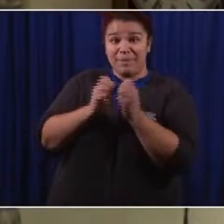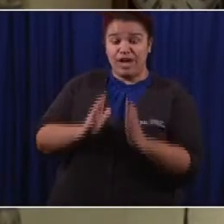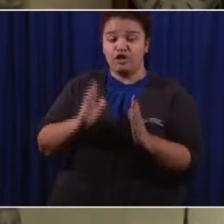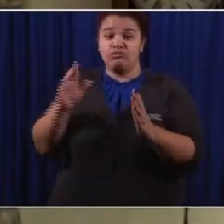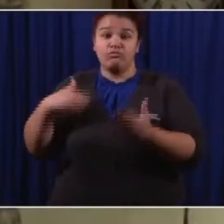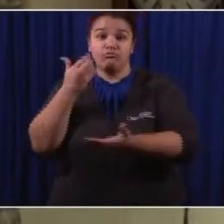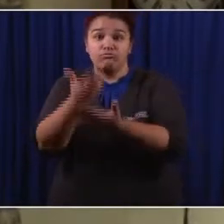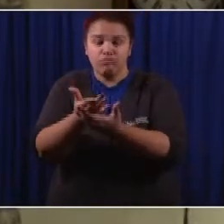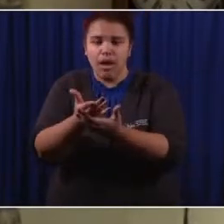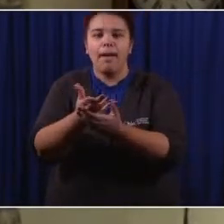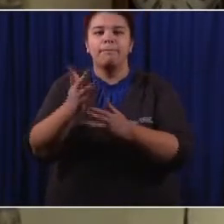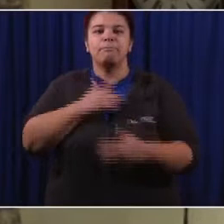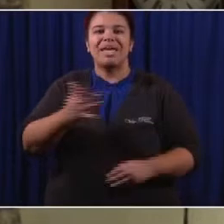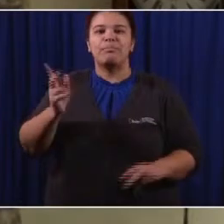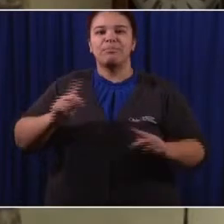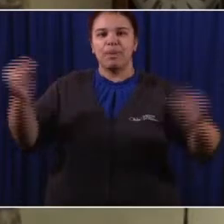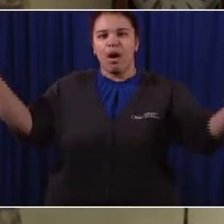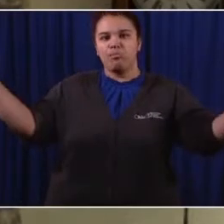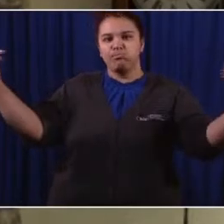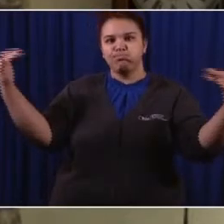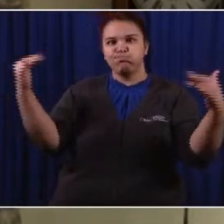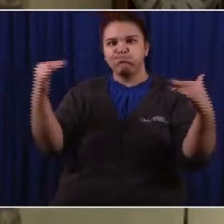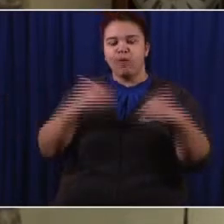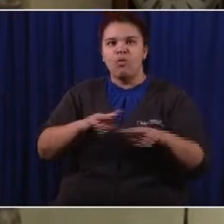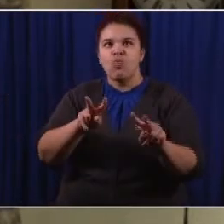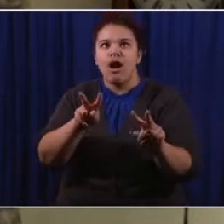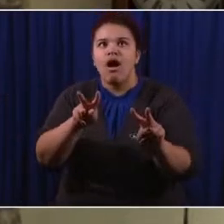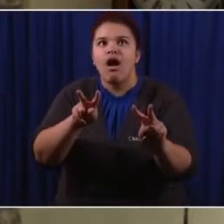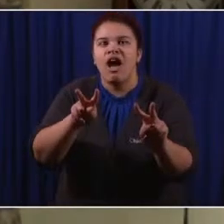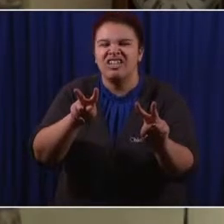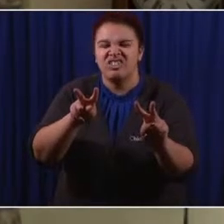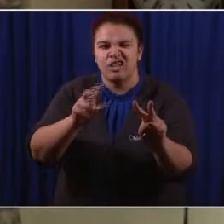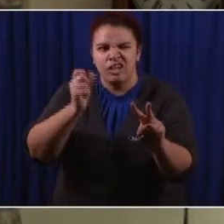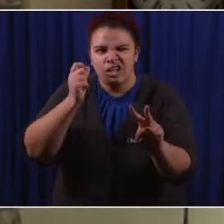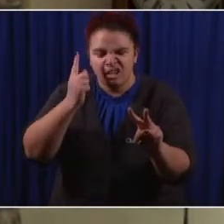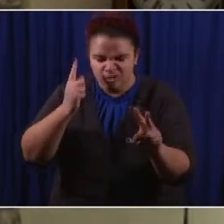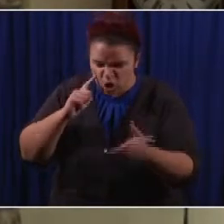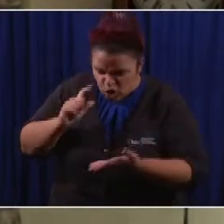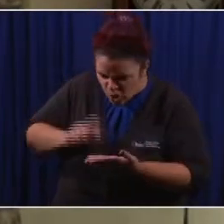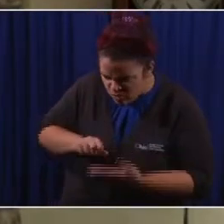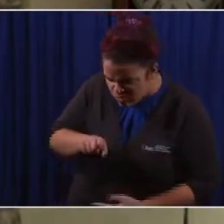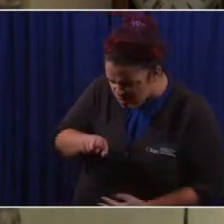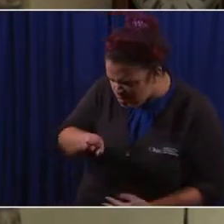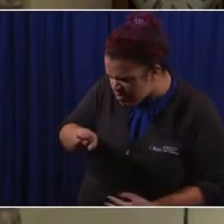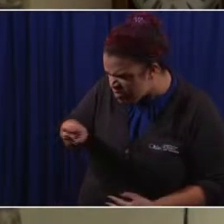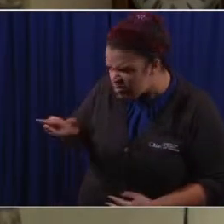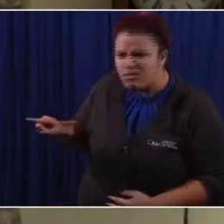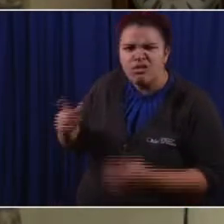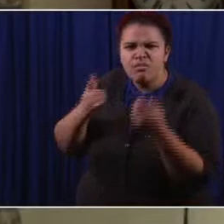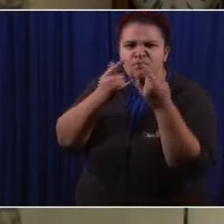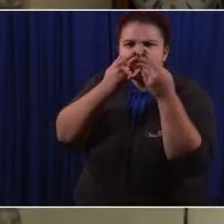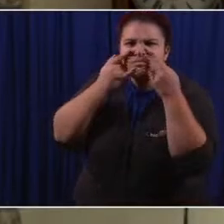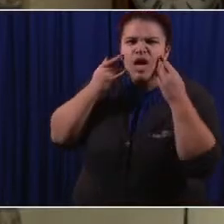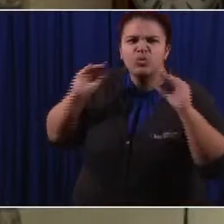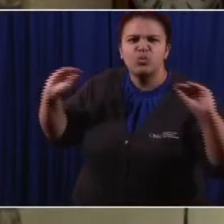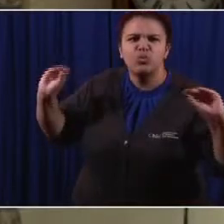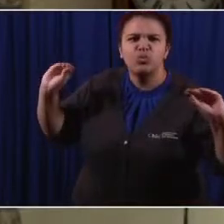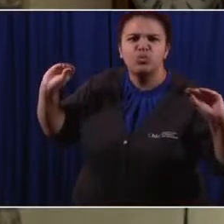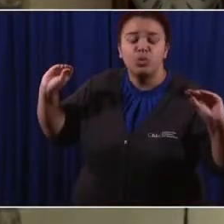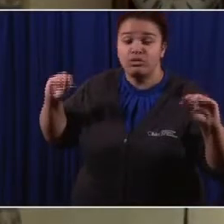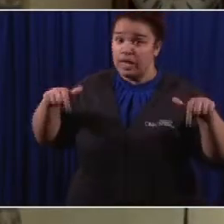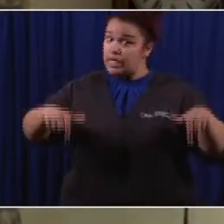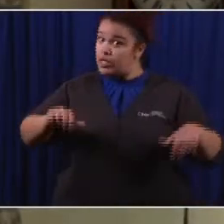crowds on some of these gatherings, they're not masked. They're not wearing masks. There's a mask mandate in effect